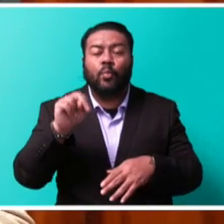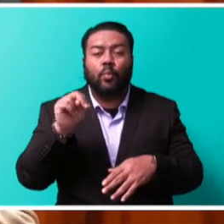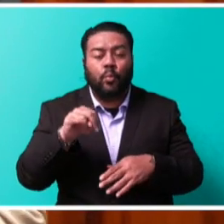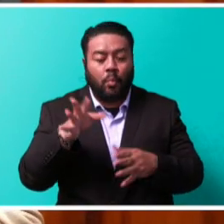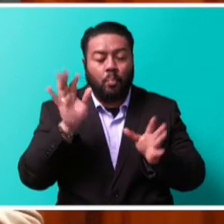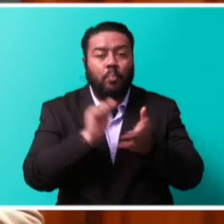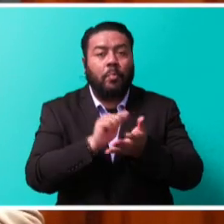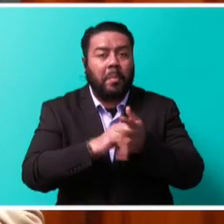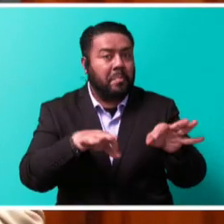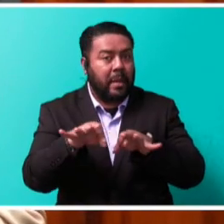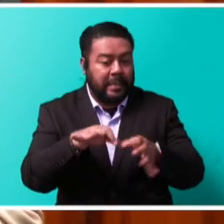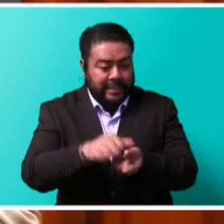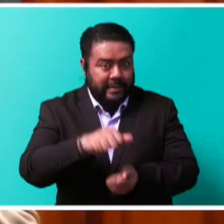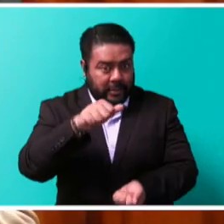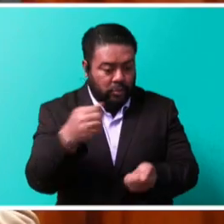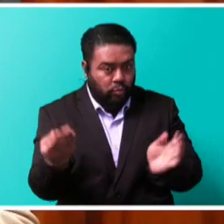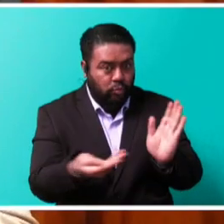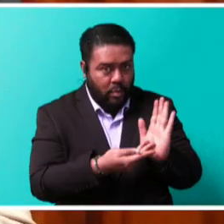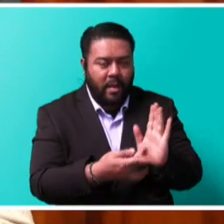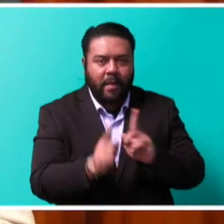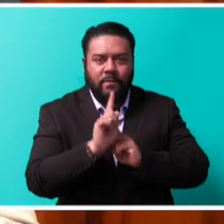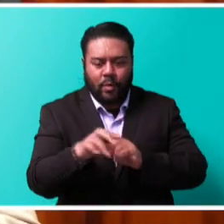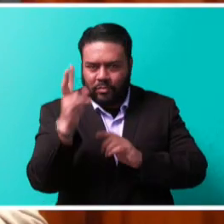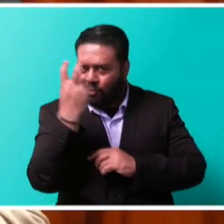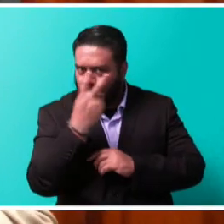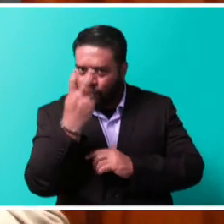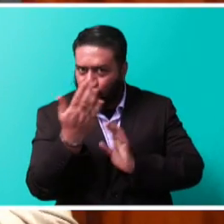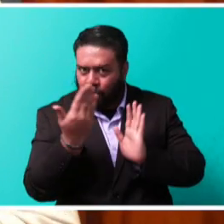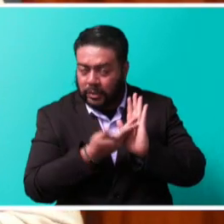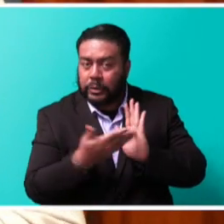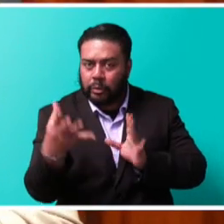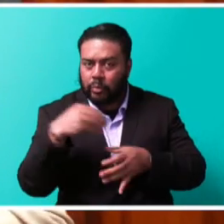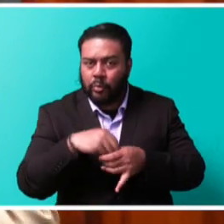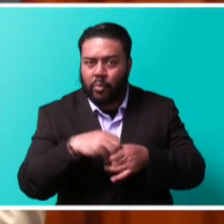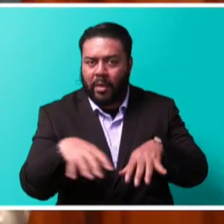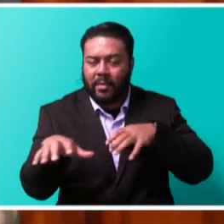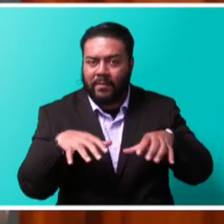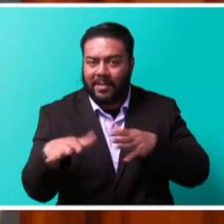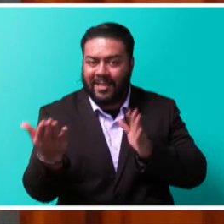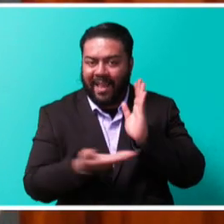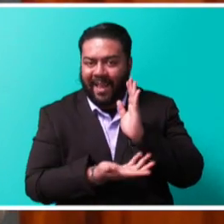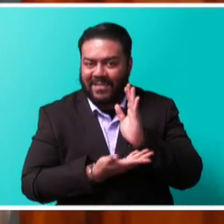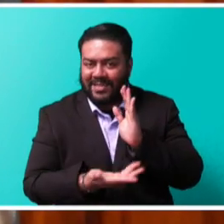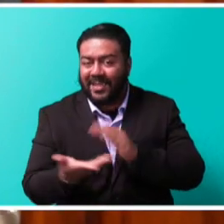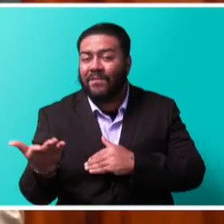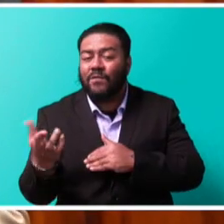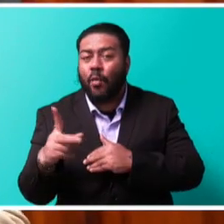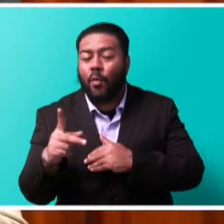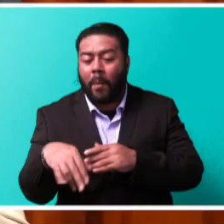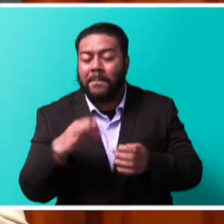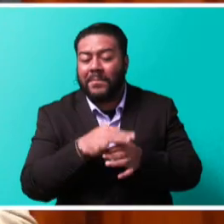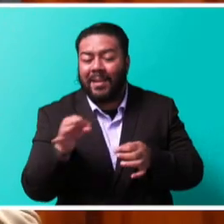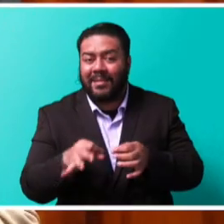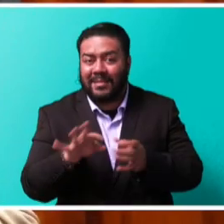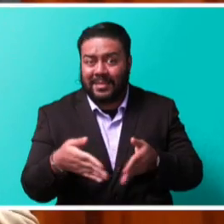planning, certification, and compliance monitoring. This includes activities such as harvesting operations, plantation